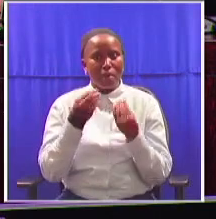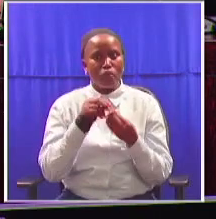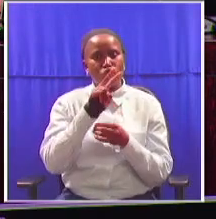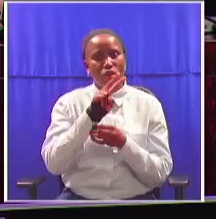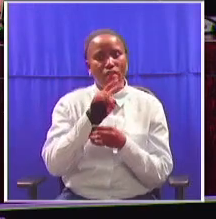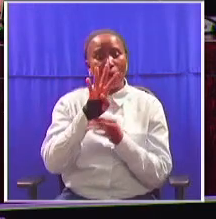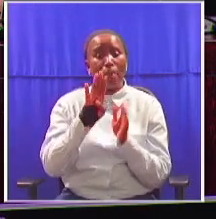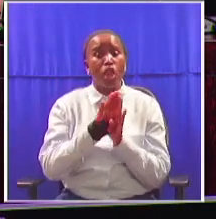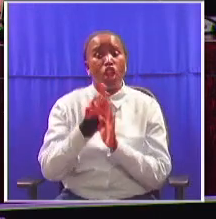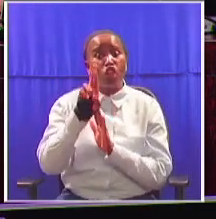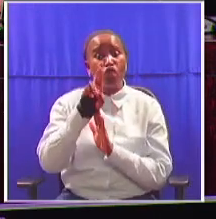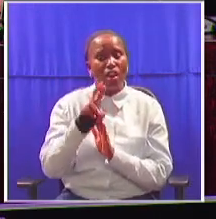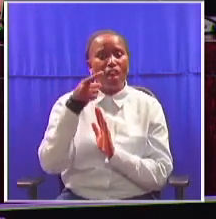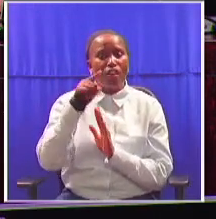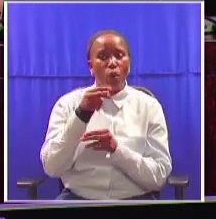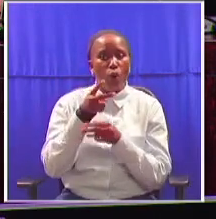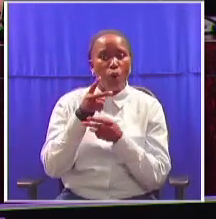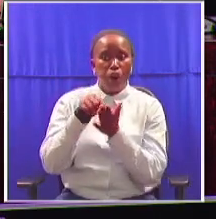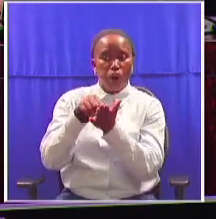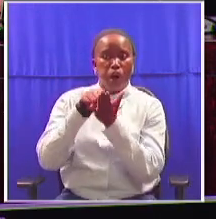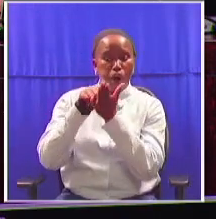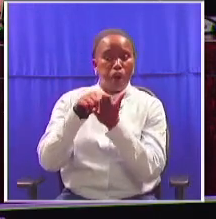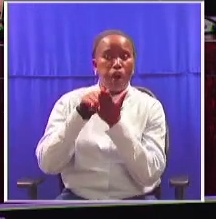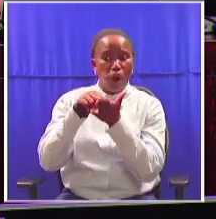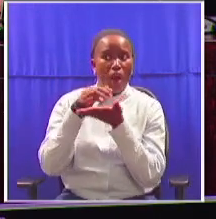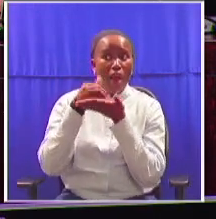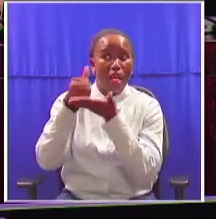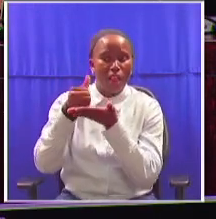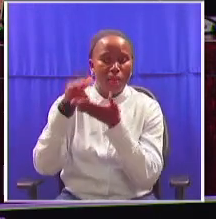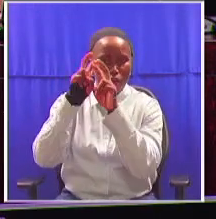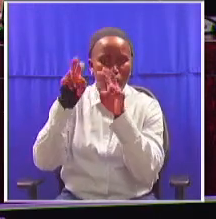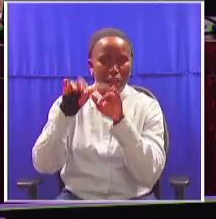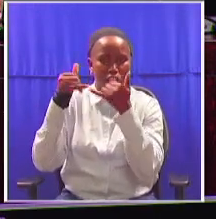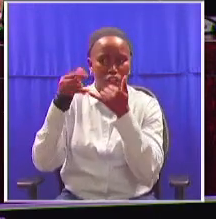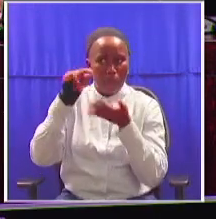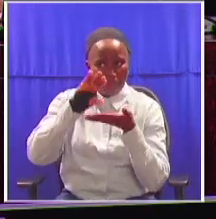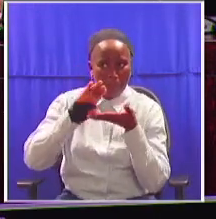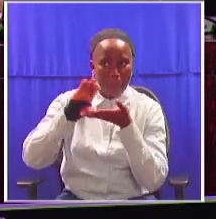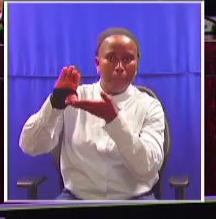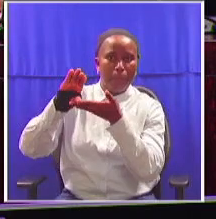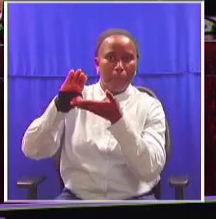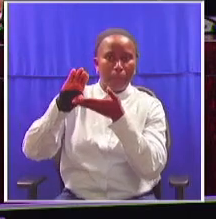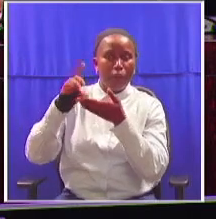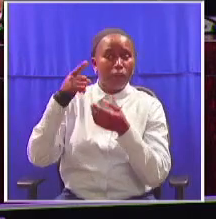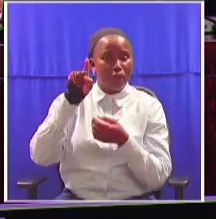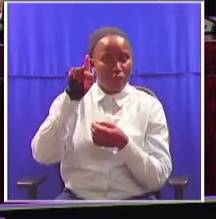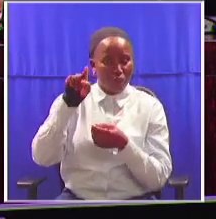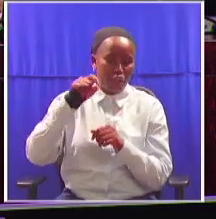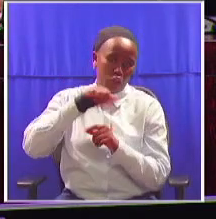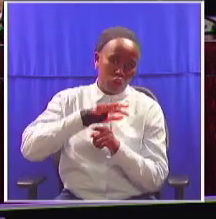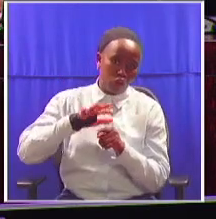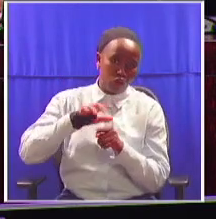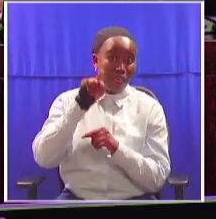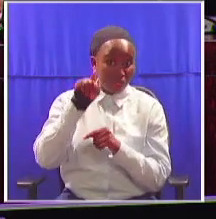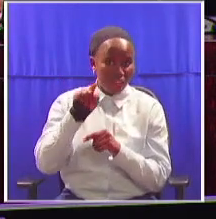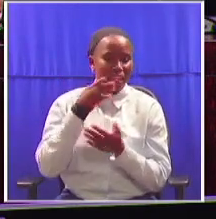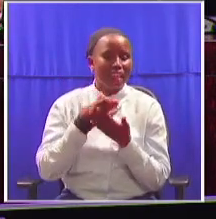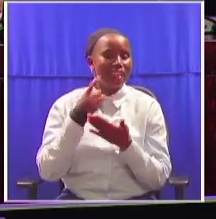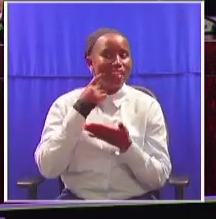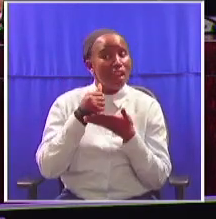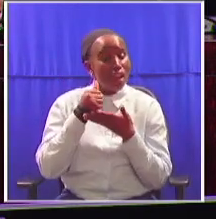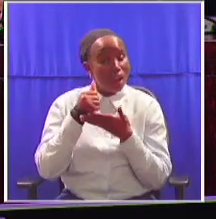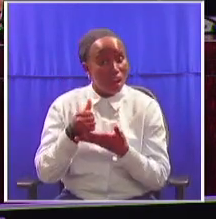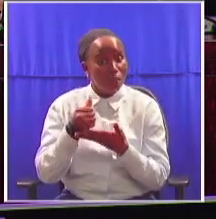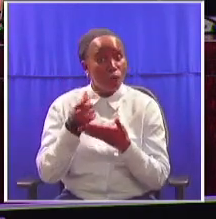in debt relief to Eskom, subject to conditions. This will relieve pressure on the